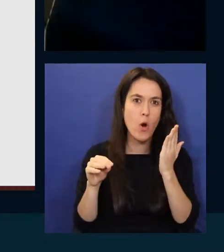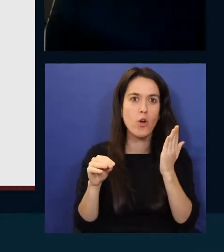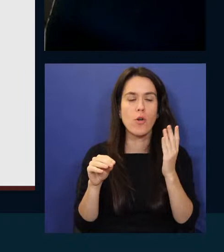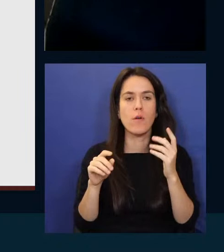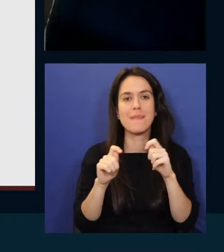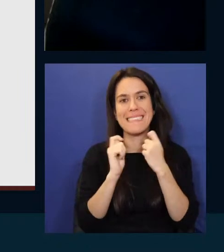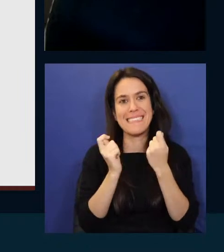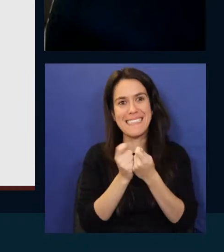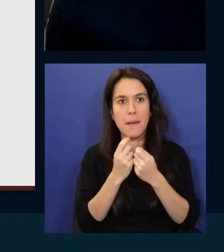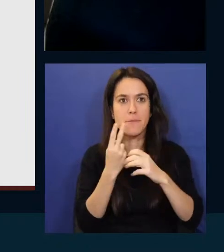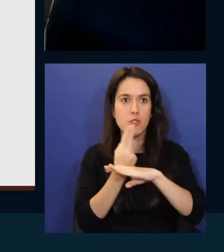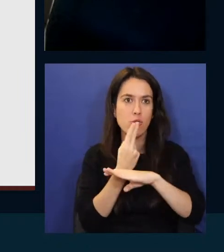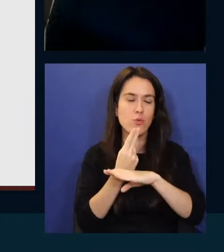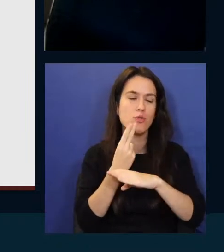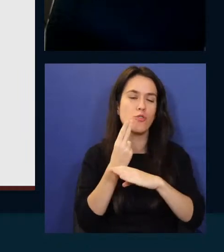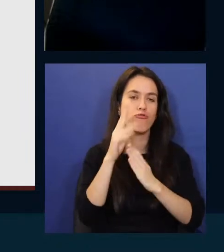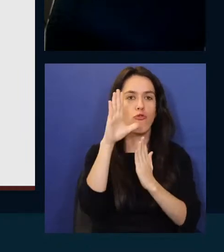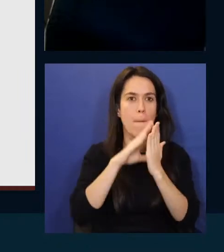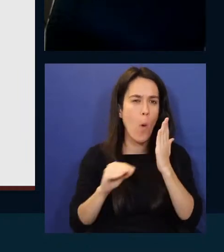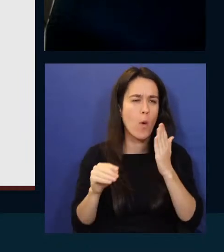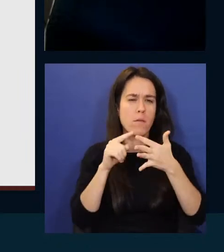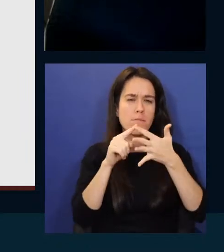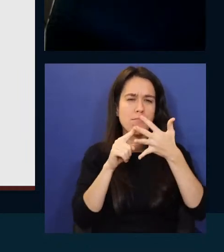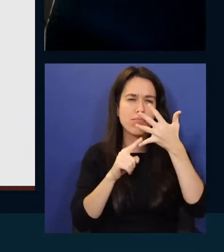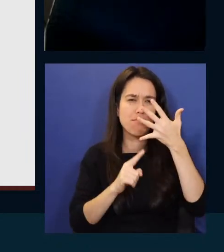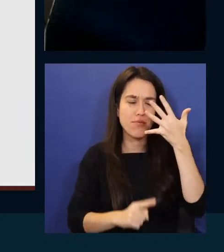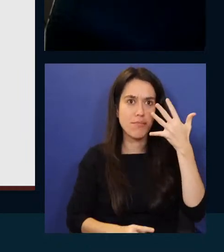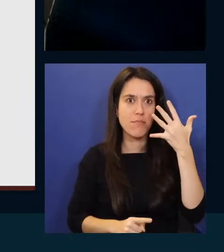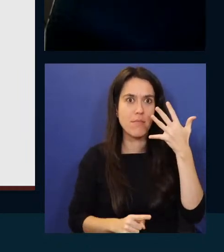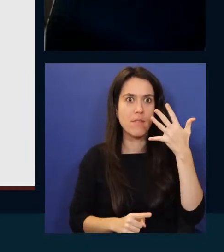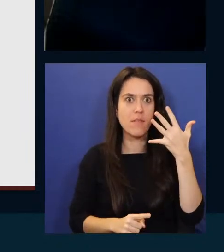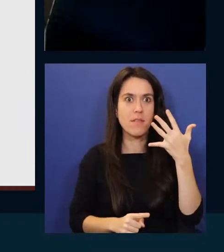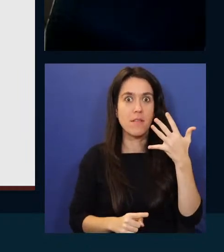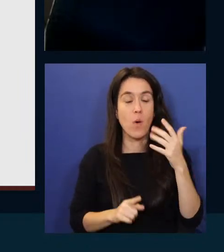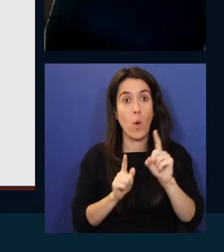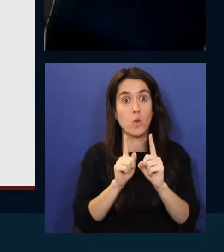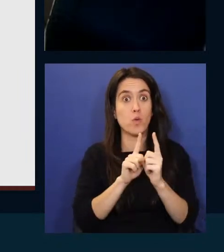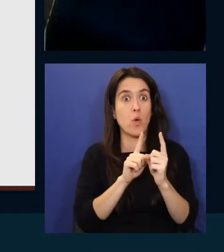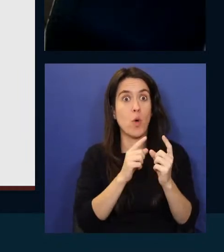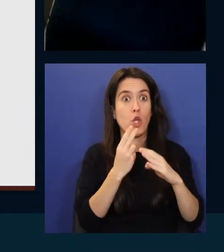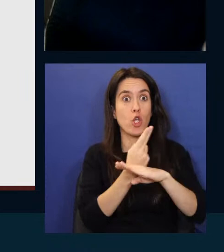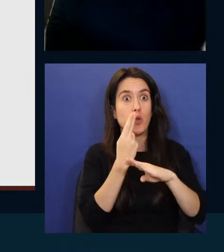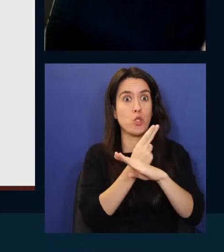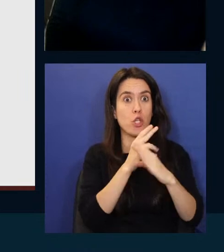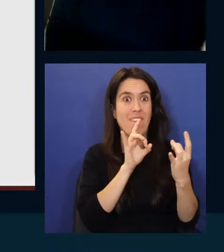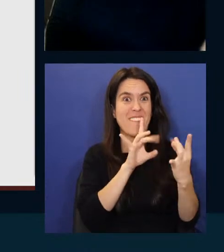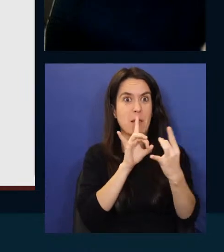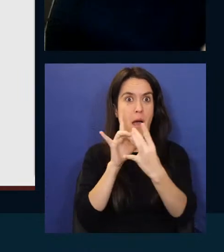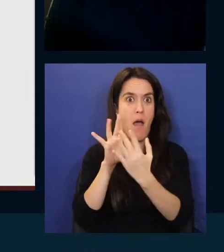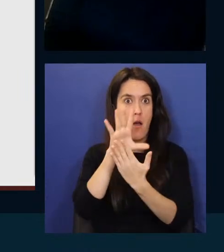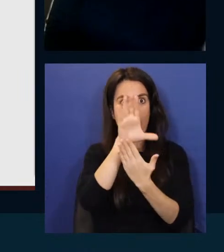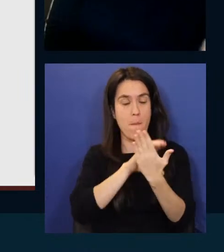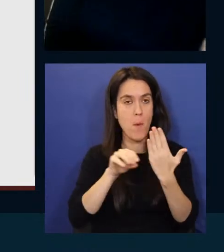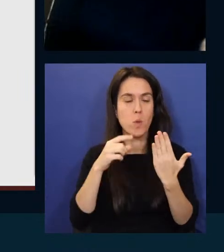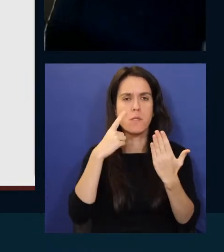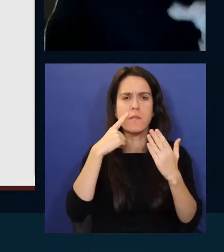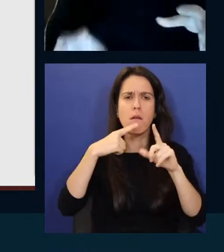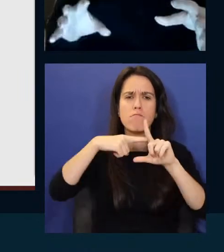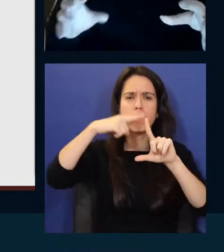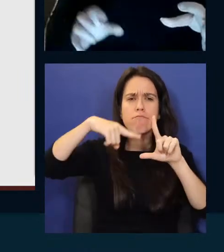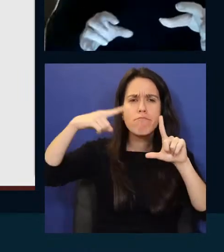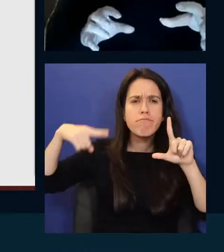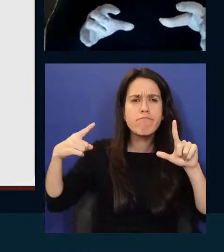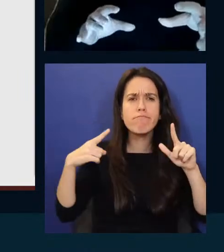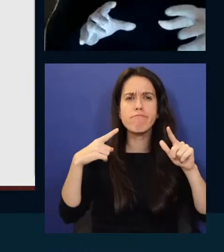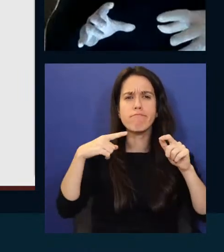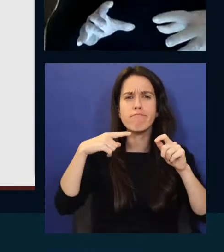usage report, and we have even user feedback report as the ratings on calls. So